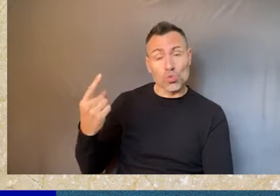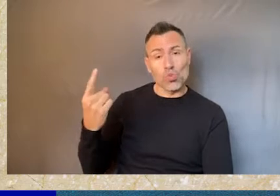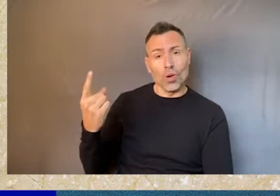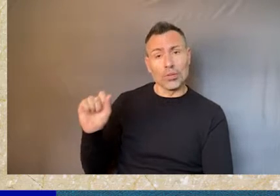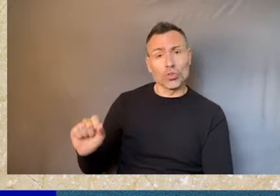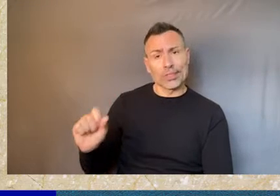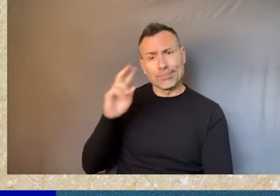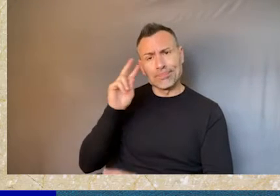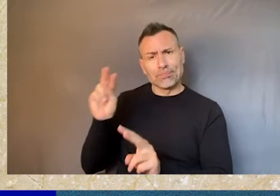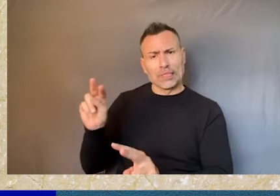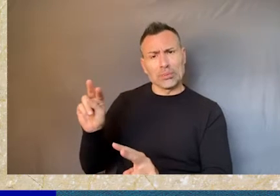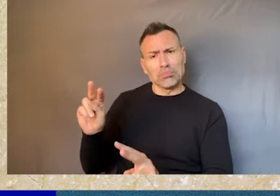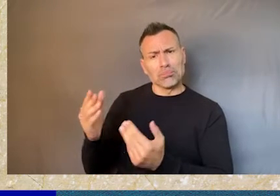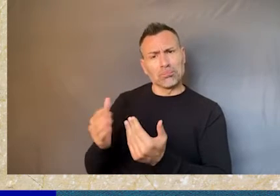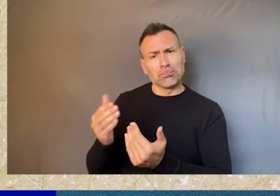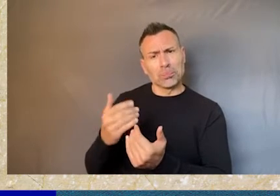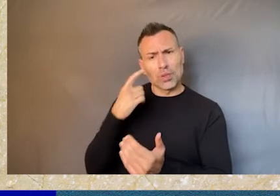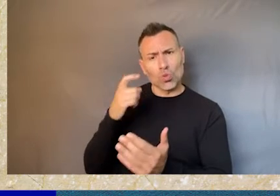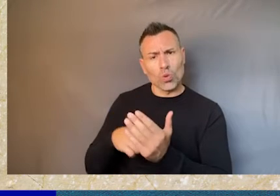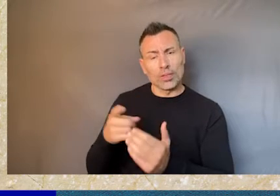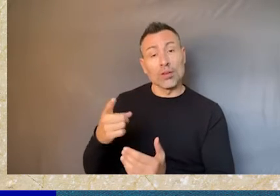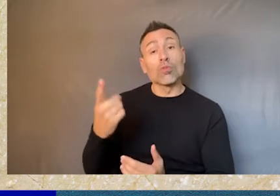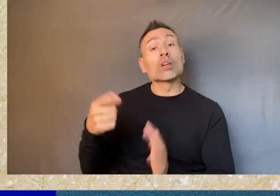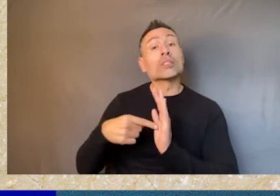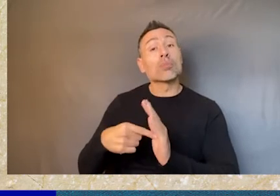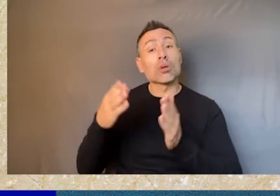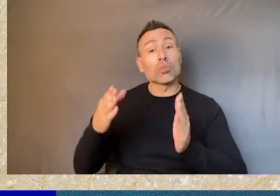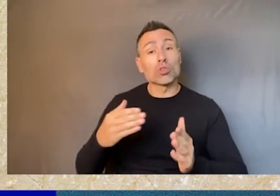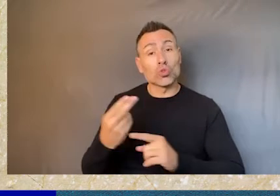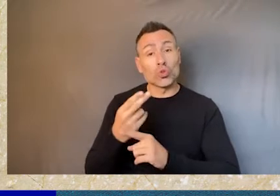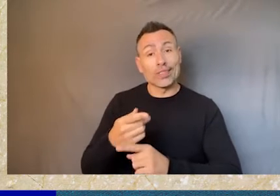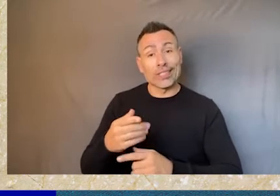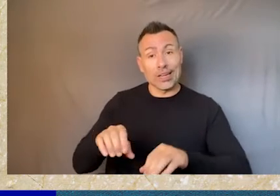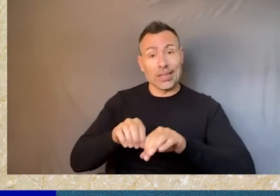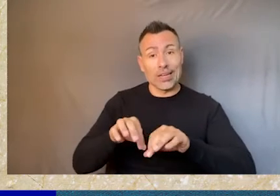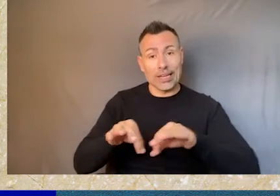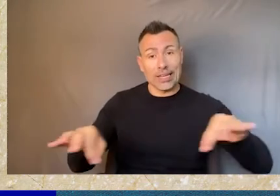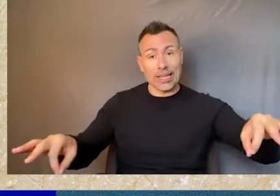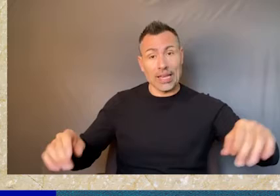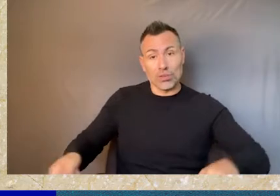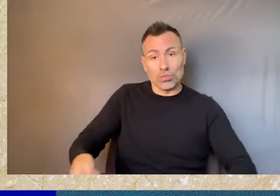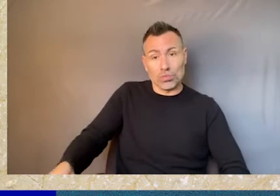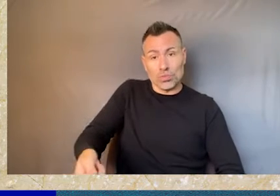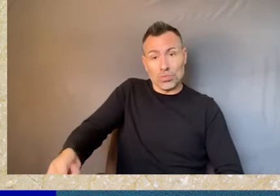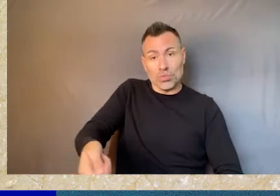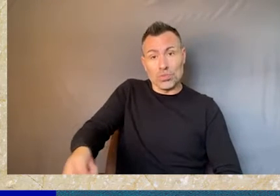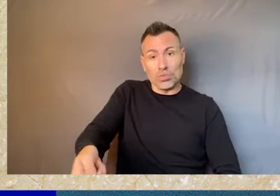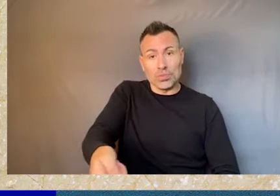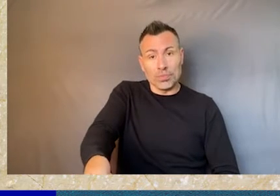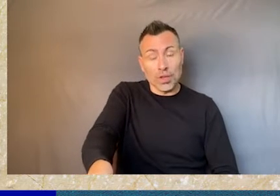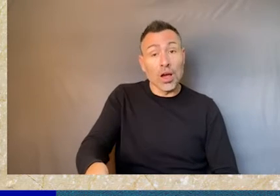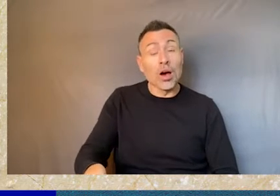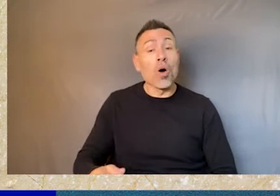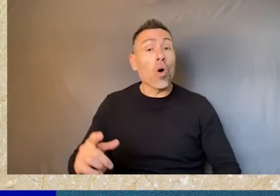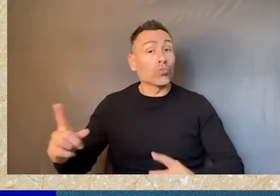be easily seen, such as someone using a white cane or a wheelchair. An invisible disability is a disability